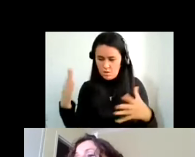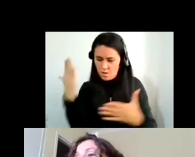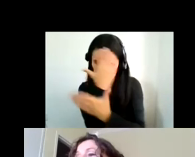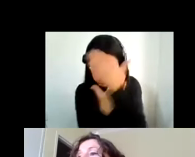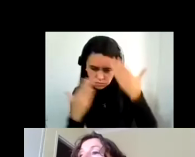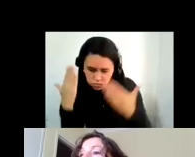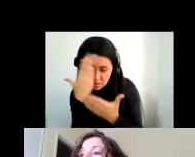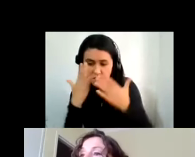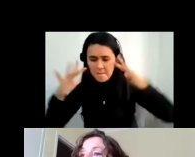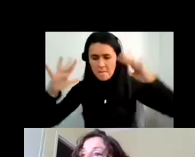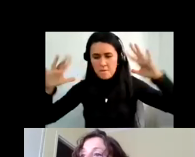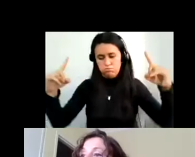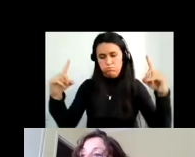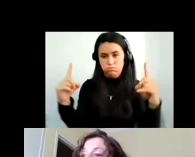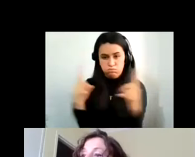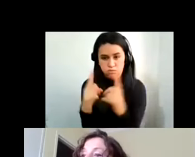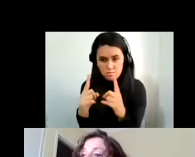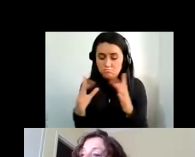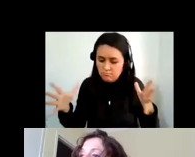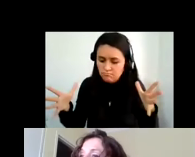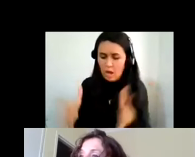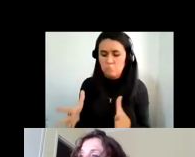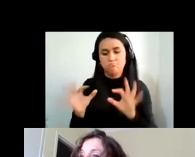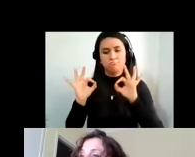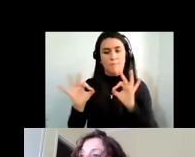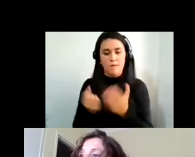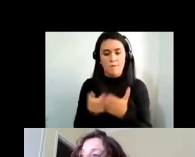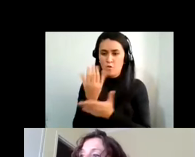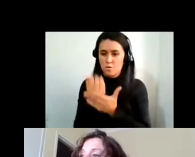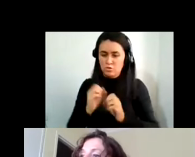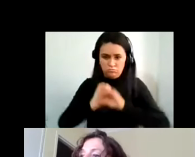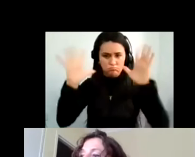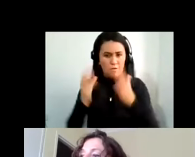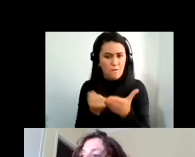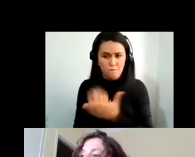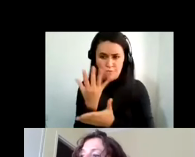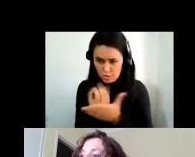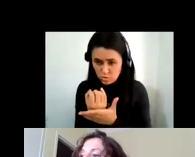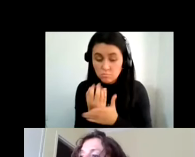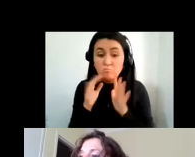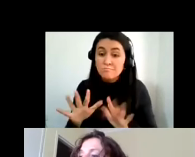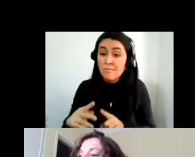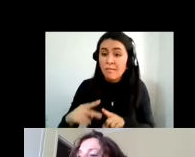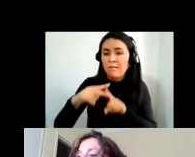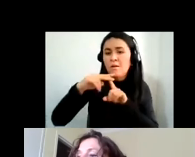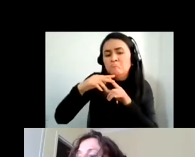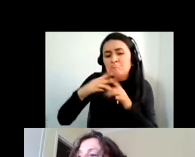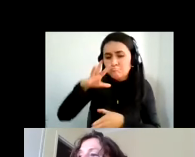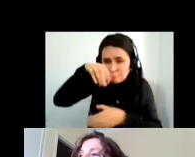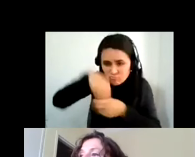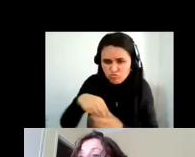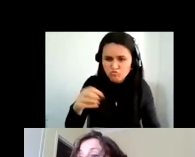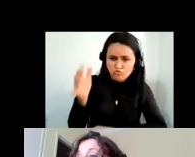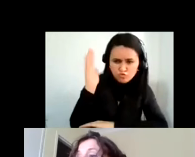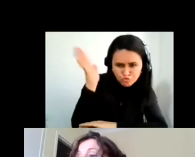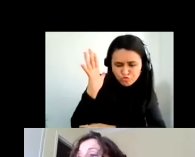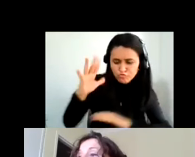to the workshop, which is aimed for not only dissemination, but really it's when we start moving towards